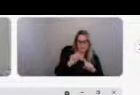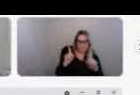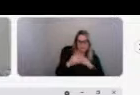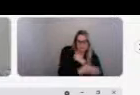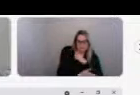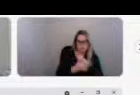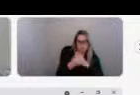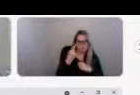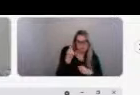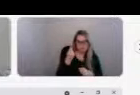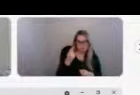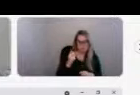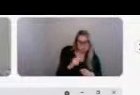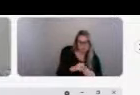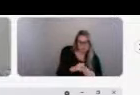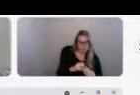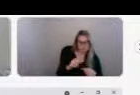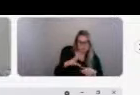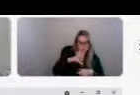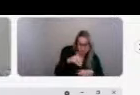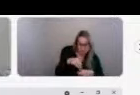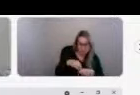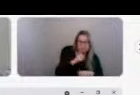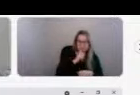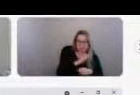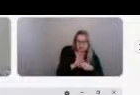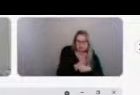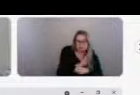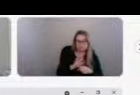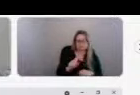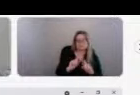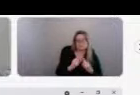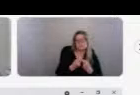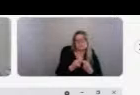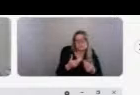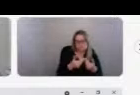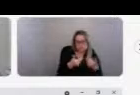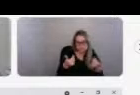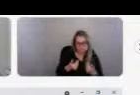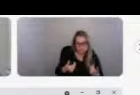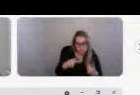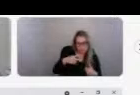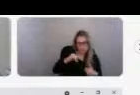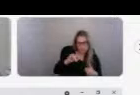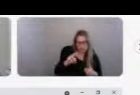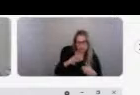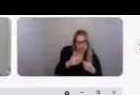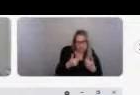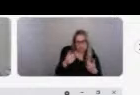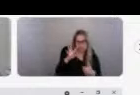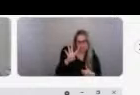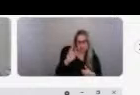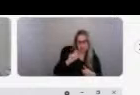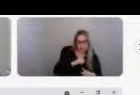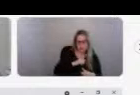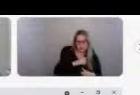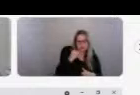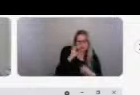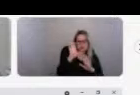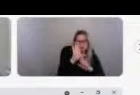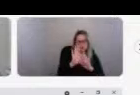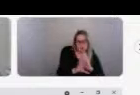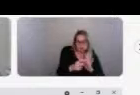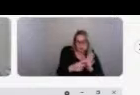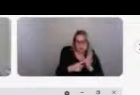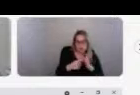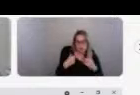of which lies completely within the district pinell county is split into four legislative districts yes the constitutional requirements have